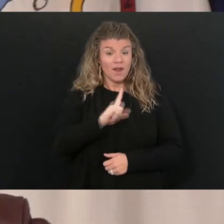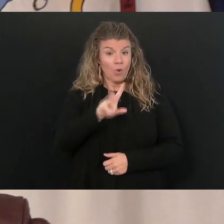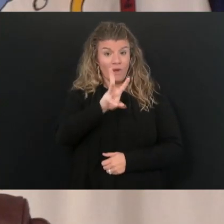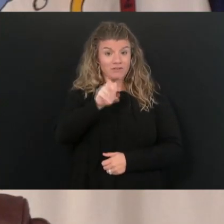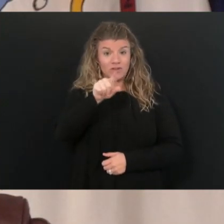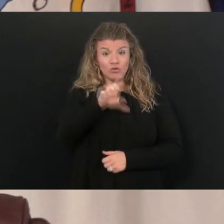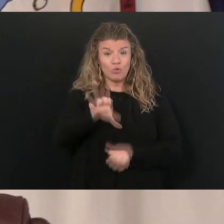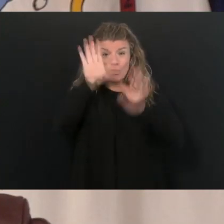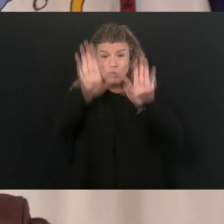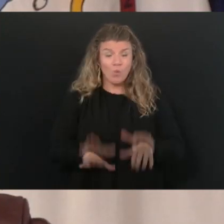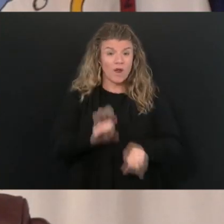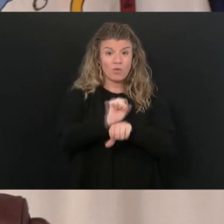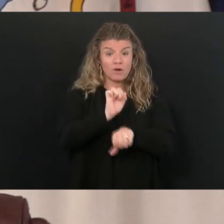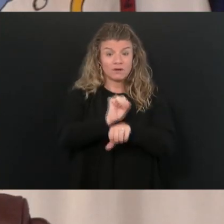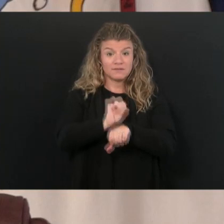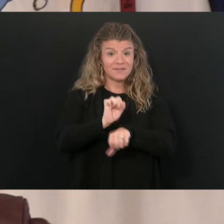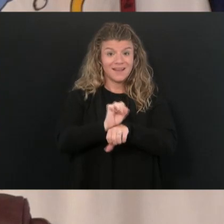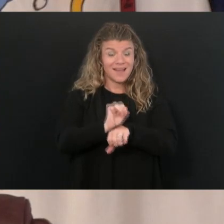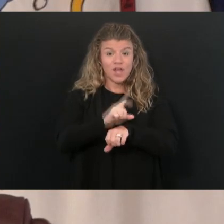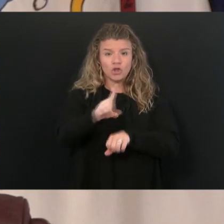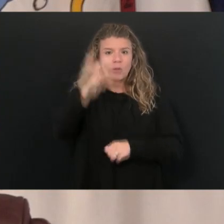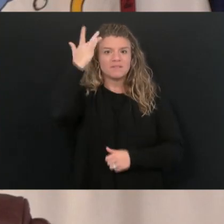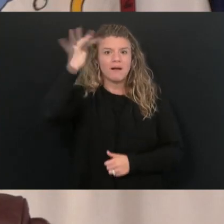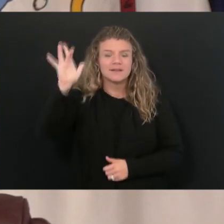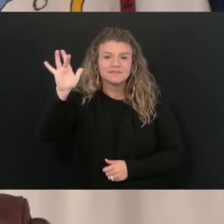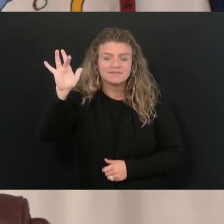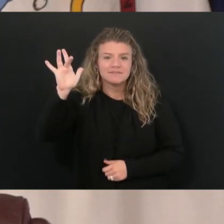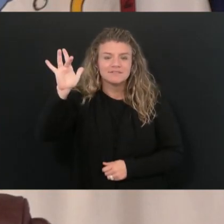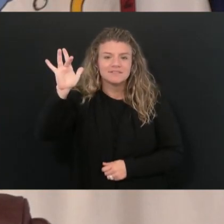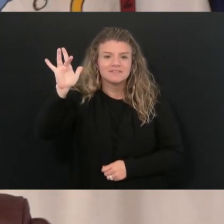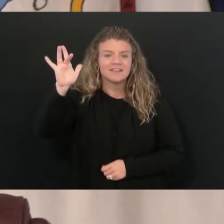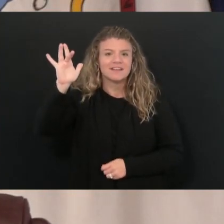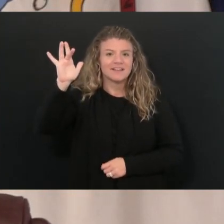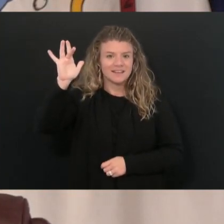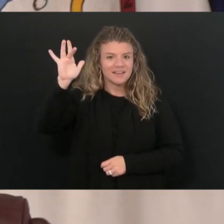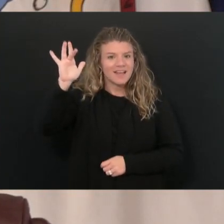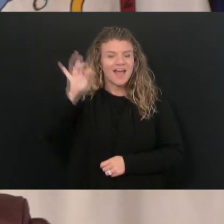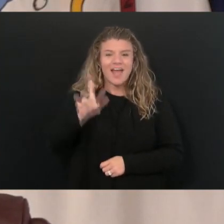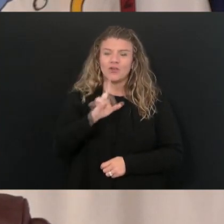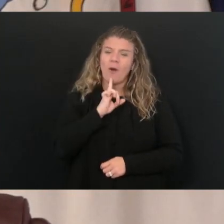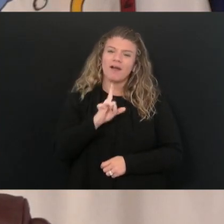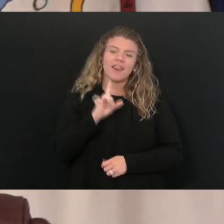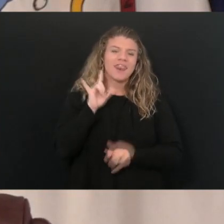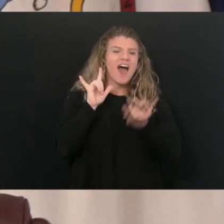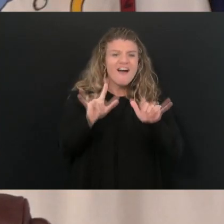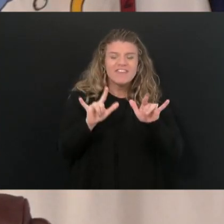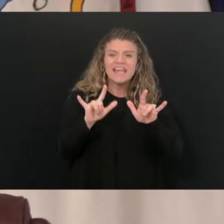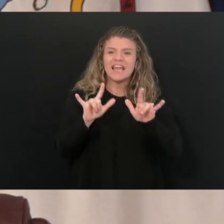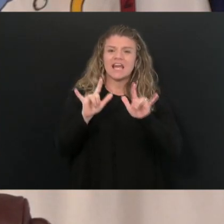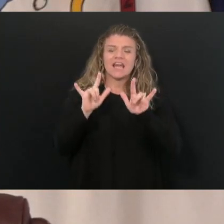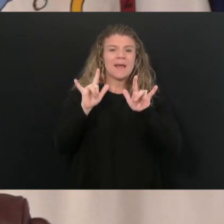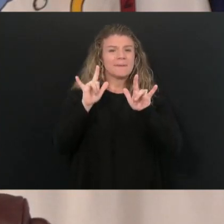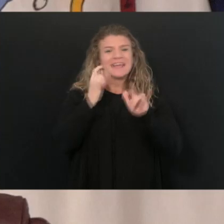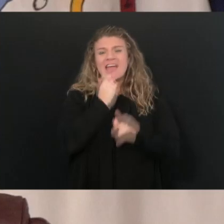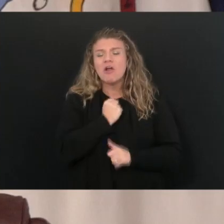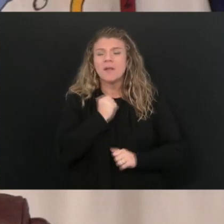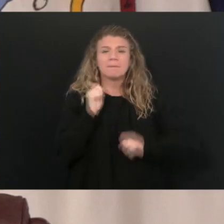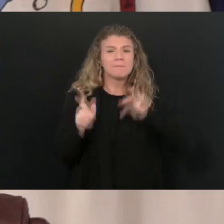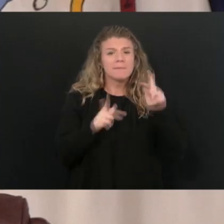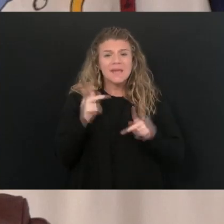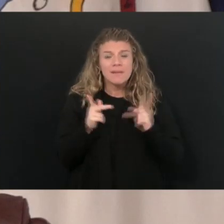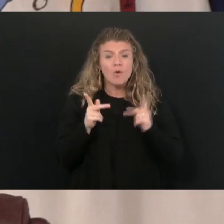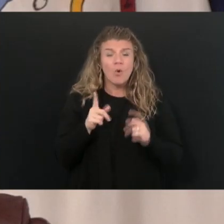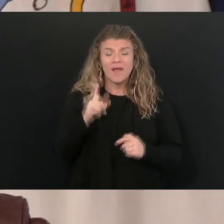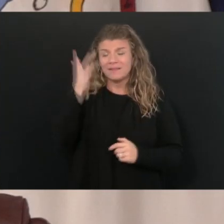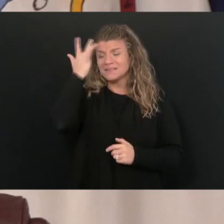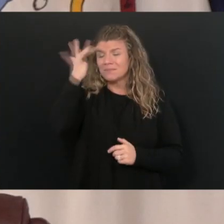miracle. The miracle because you're the smartest and you're the absolute most loving and most caring people. You're the absolute